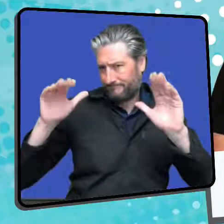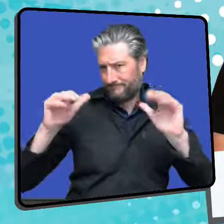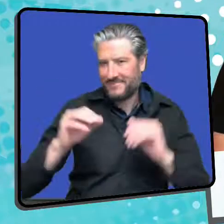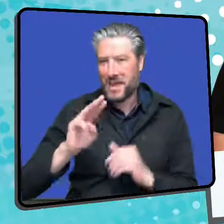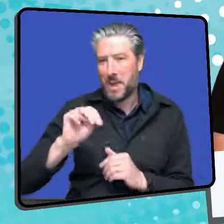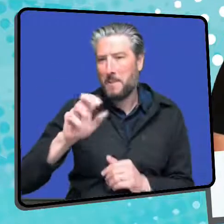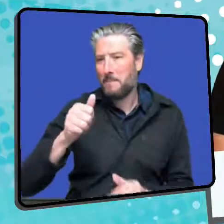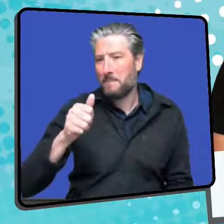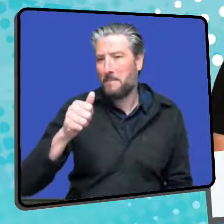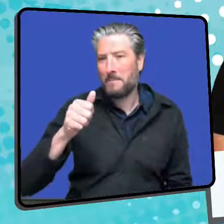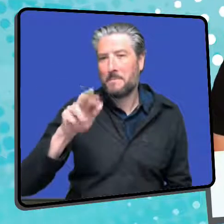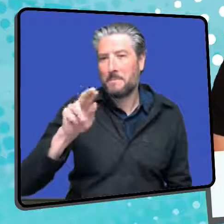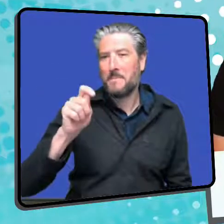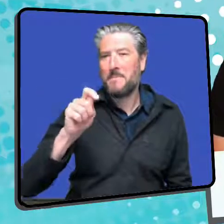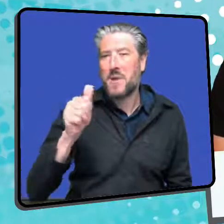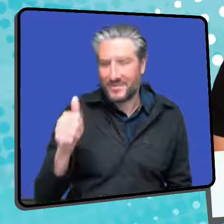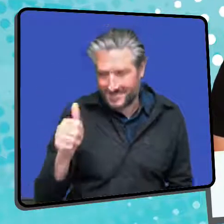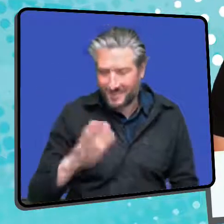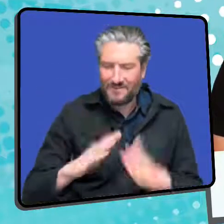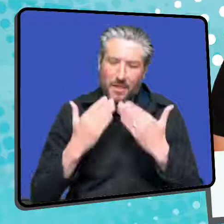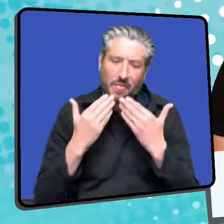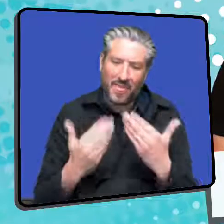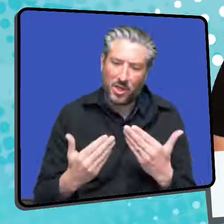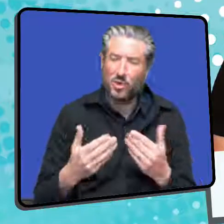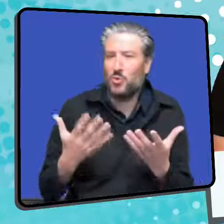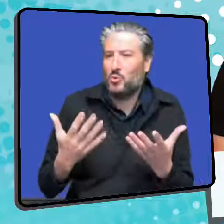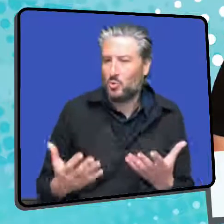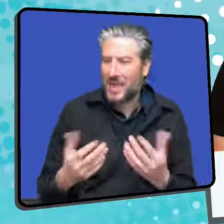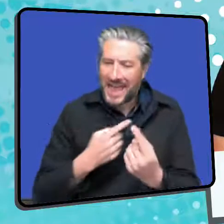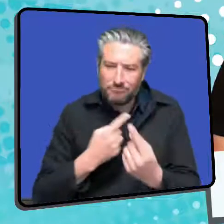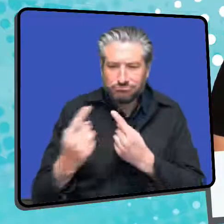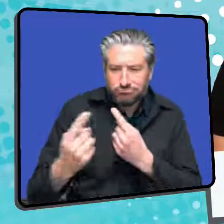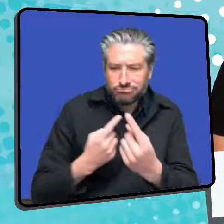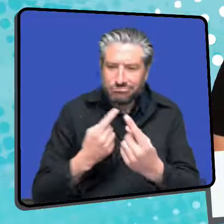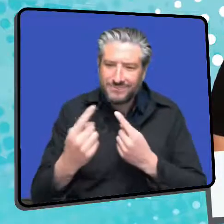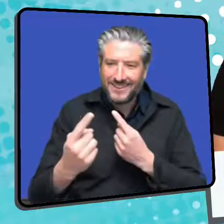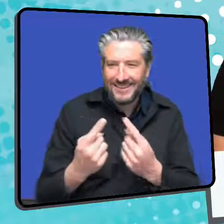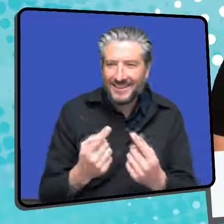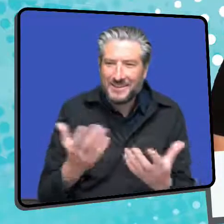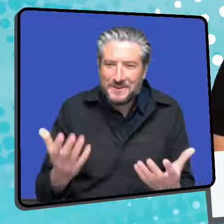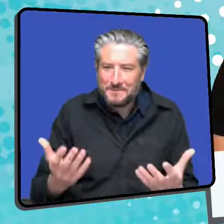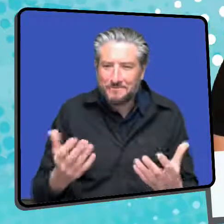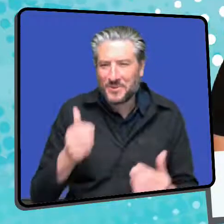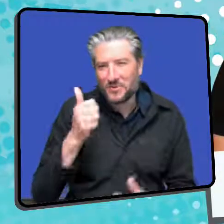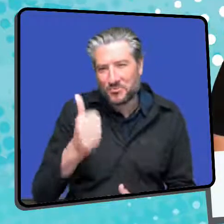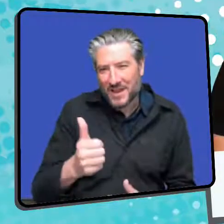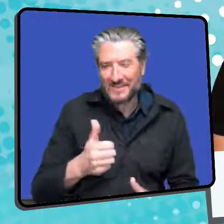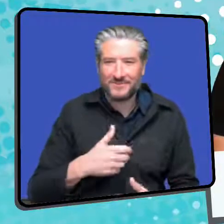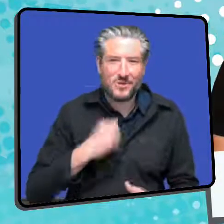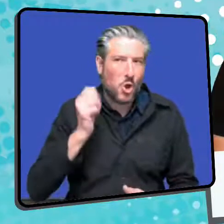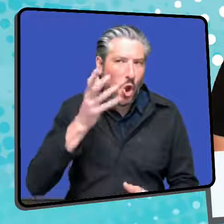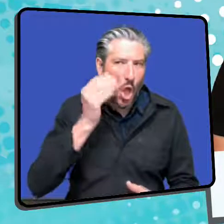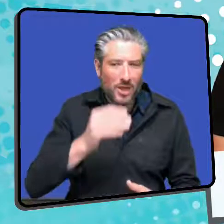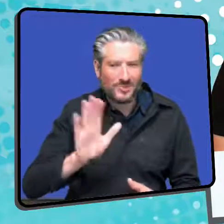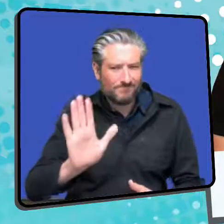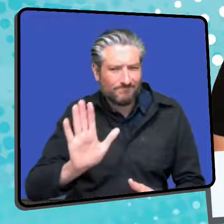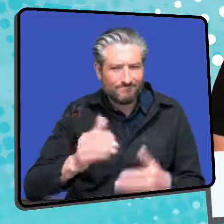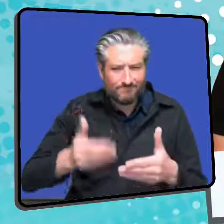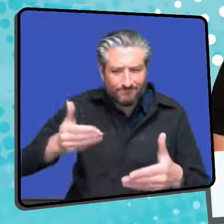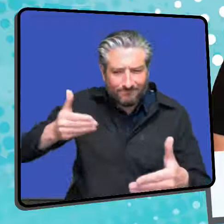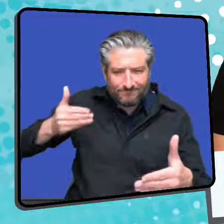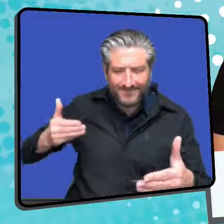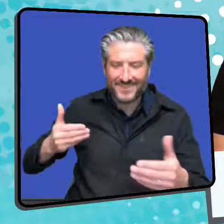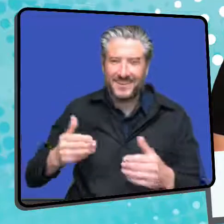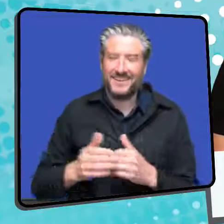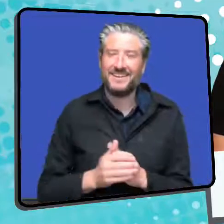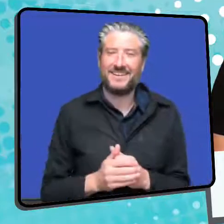joining us. It's always incredible what you're up to, where you've come from, and the things that you're sharing with other people. And